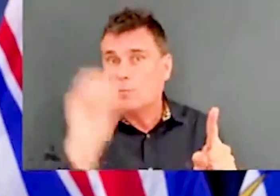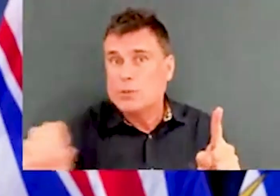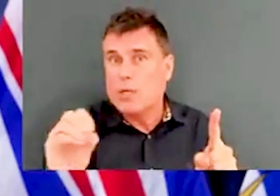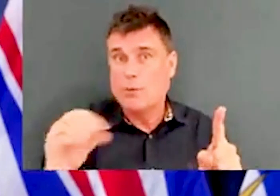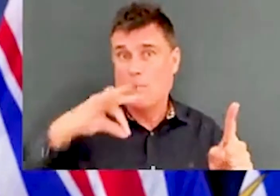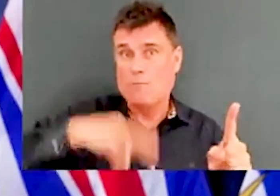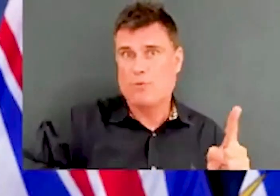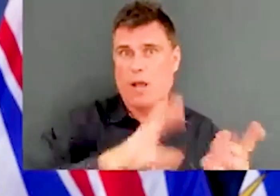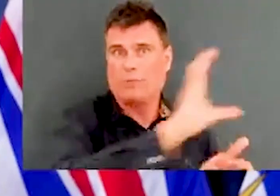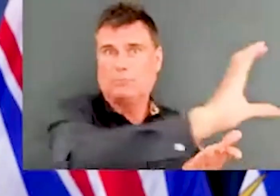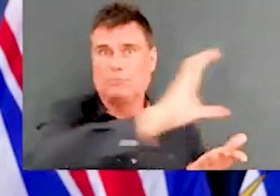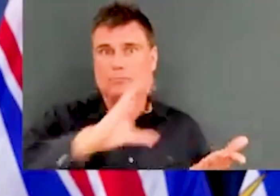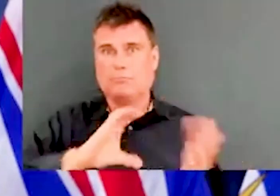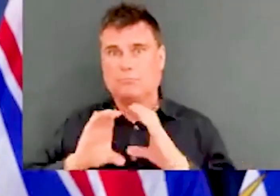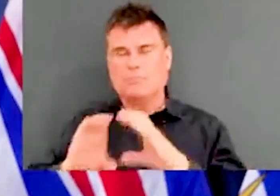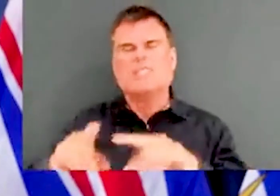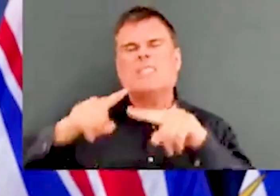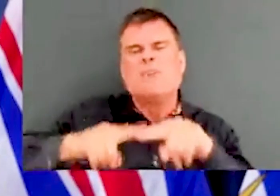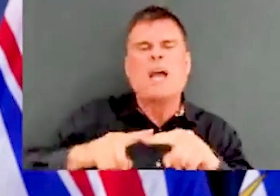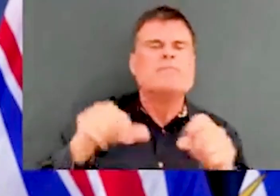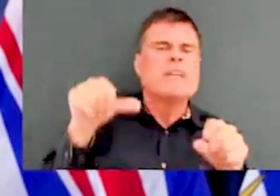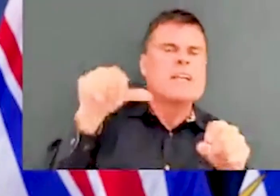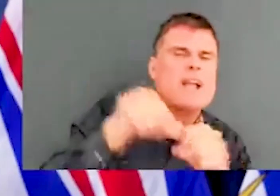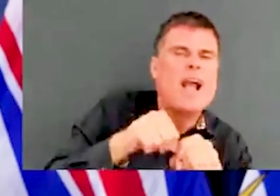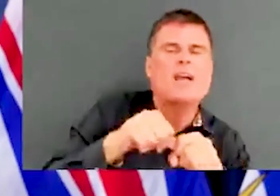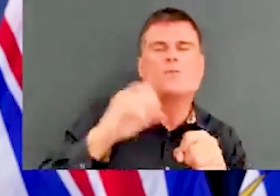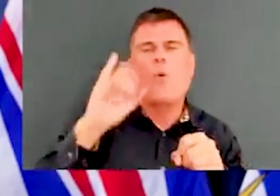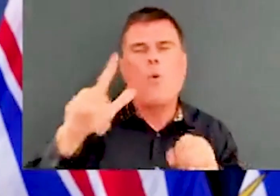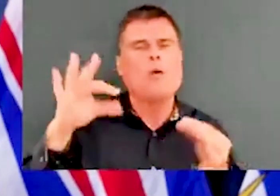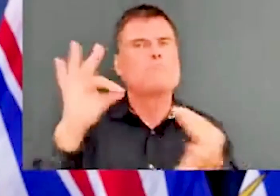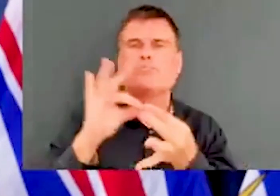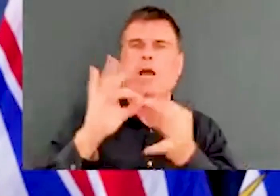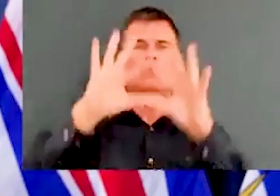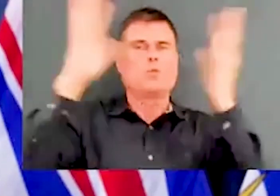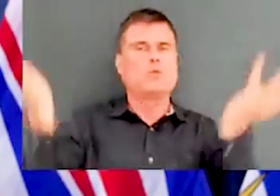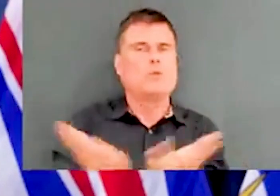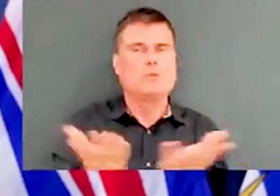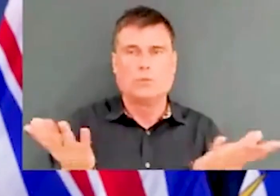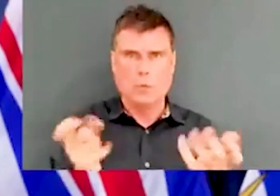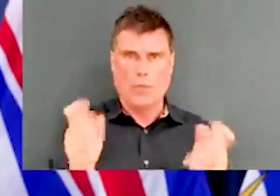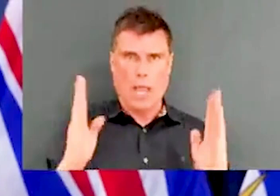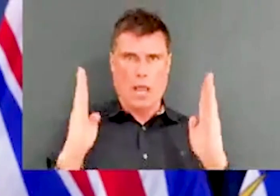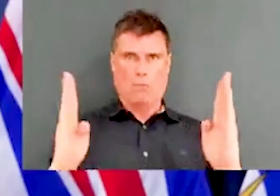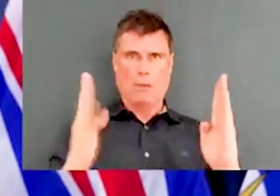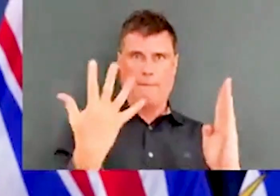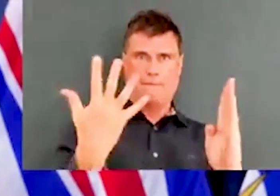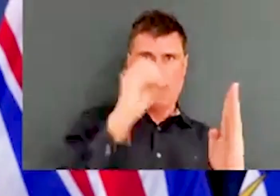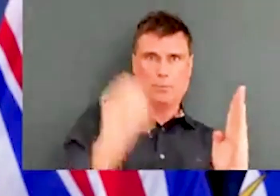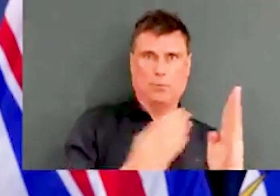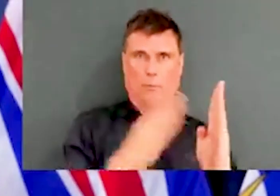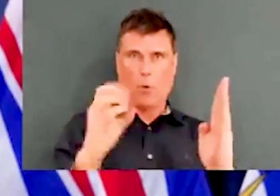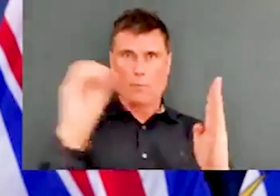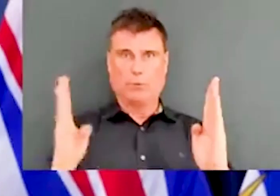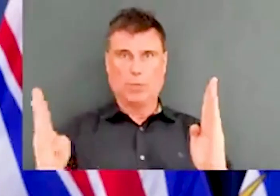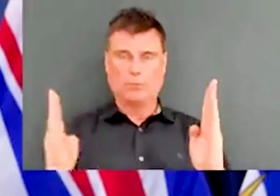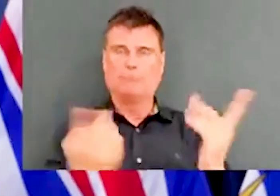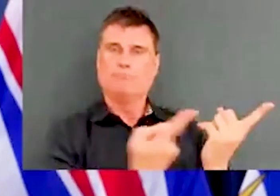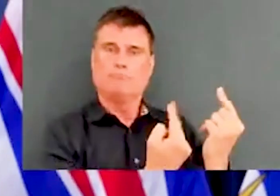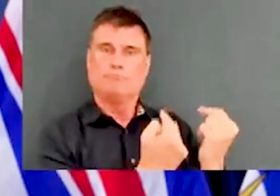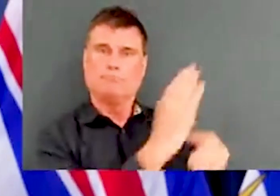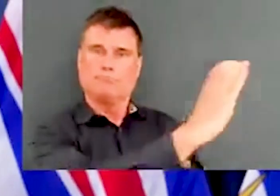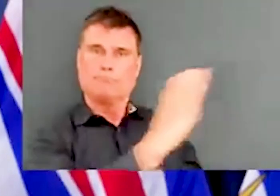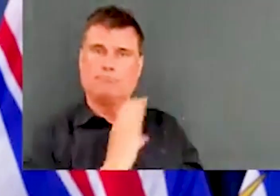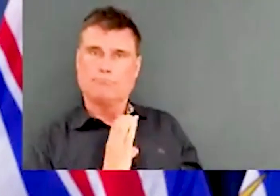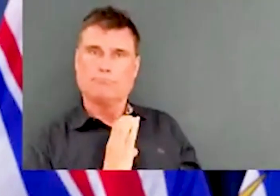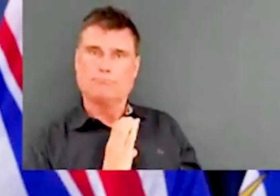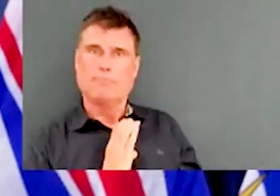better reflect the value of the resource and provide a greater return to British Columbians. The new system will ensure the public a